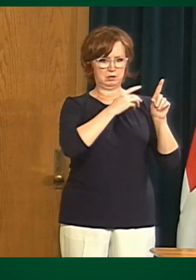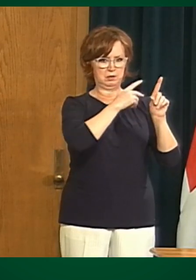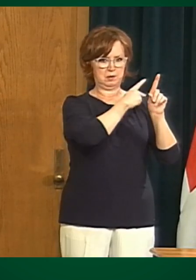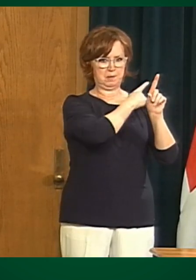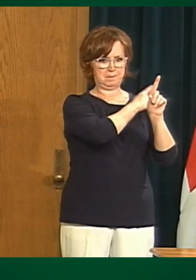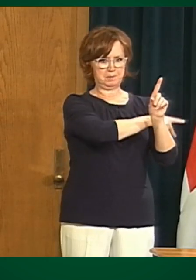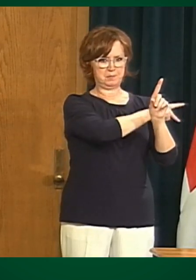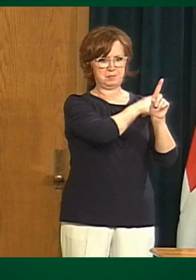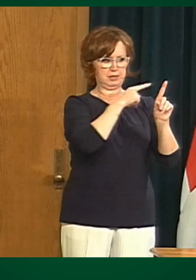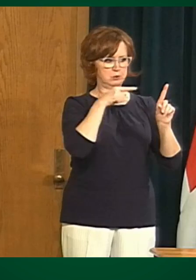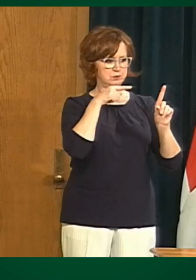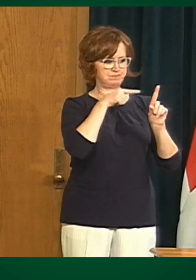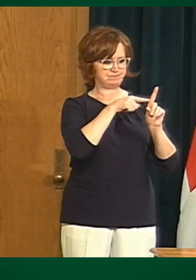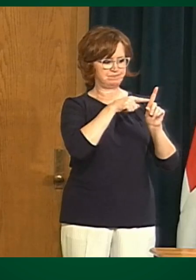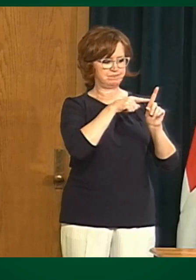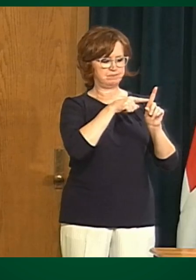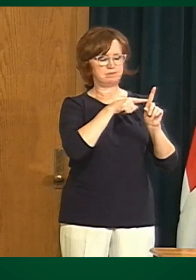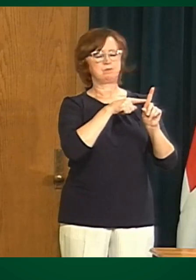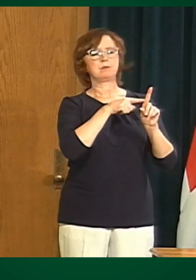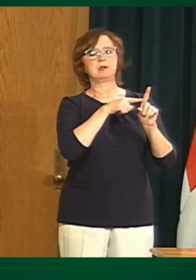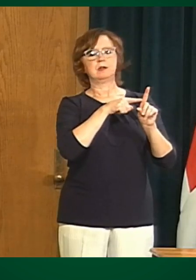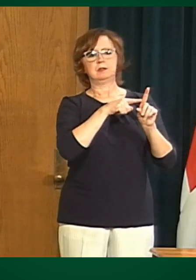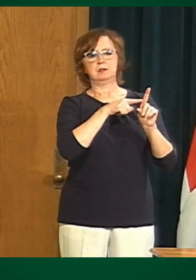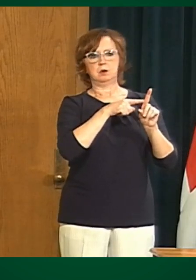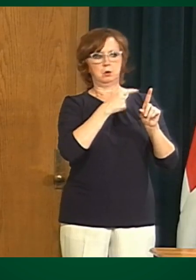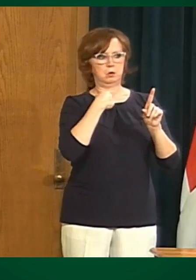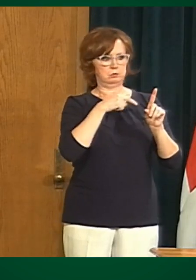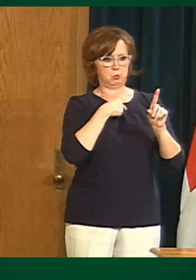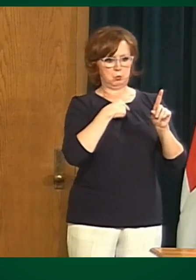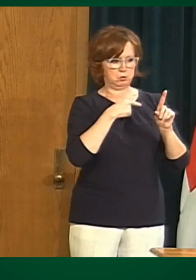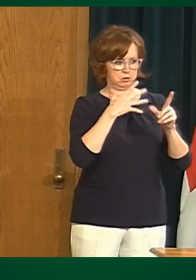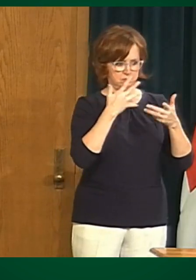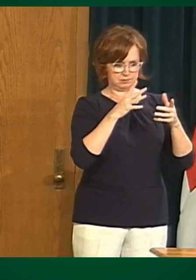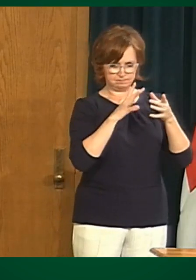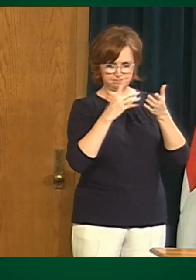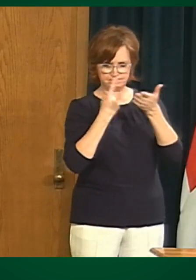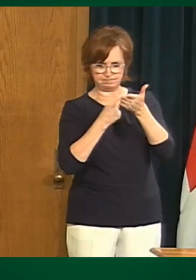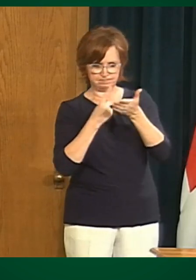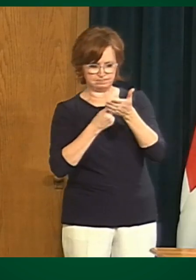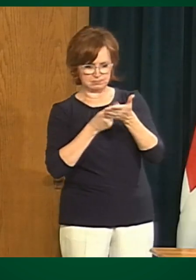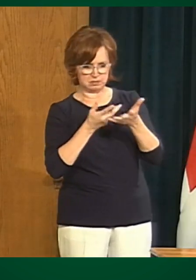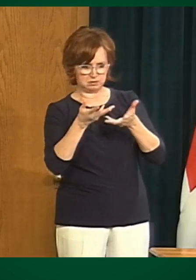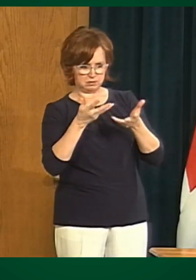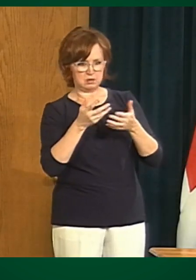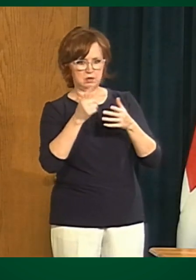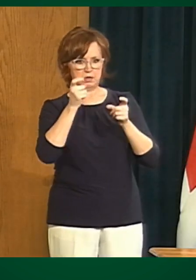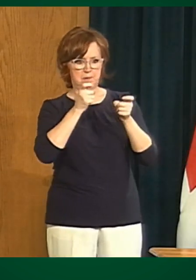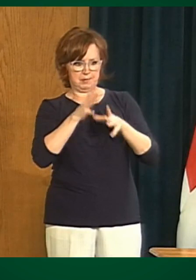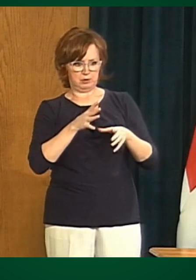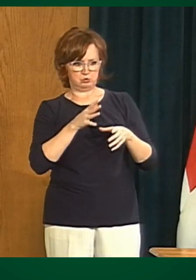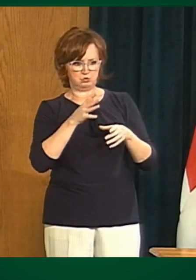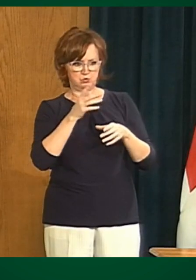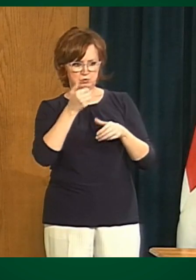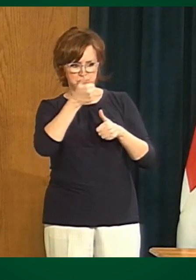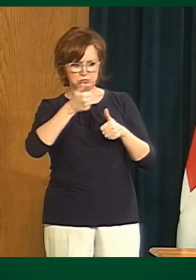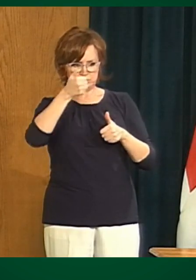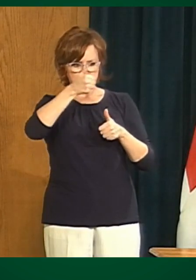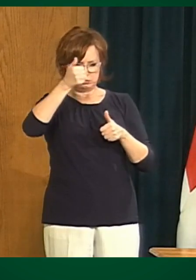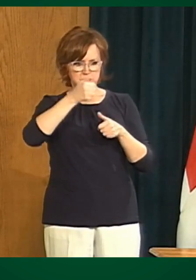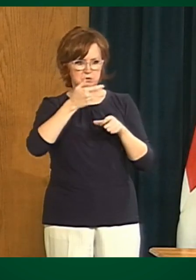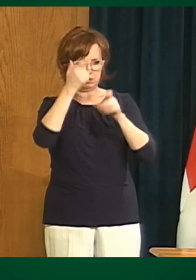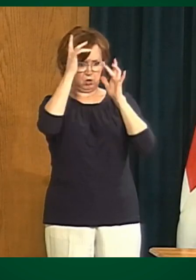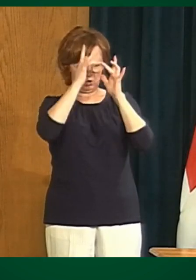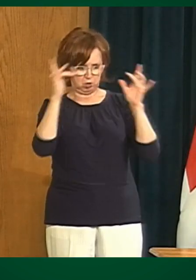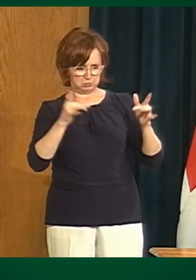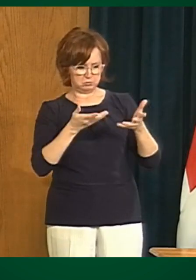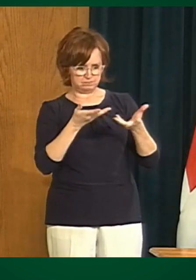with the hospital management, and already at that time action was